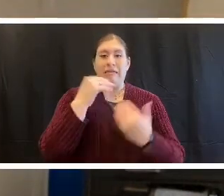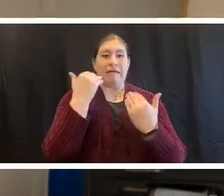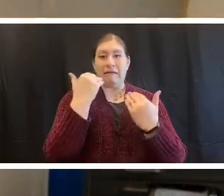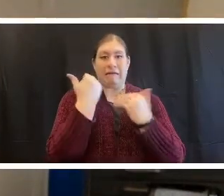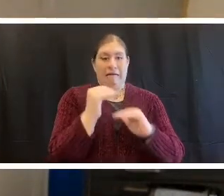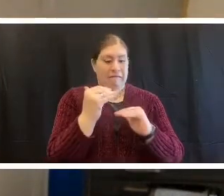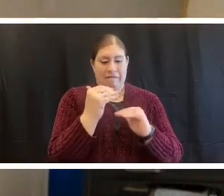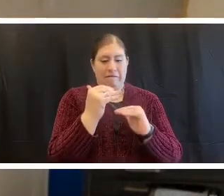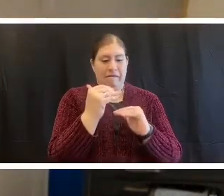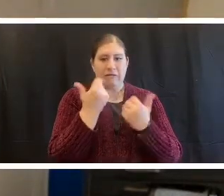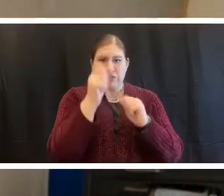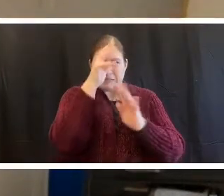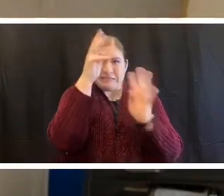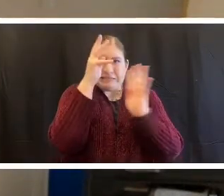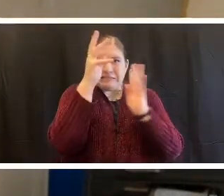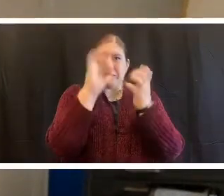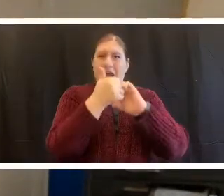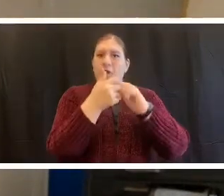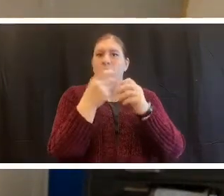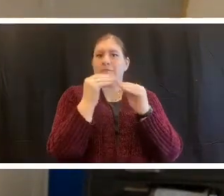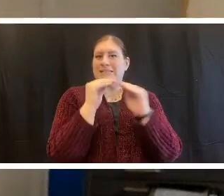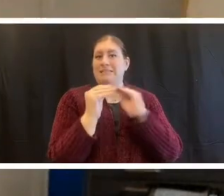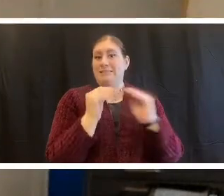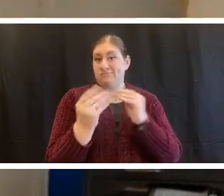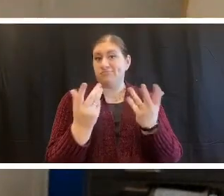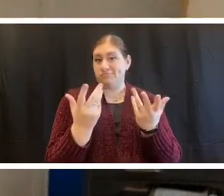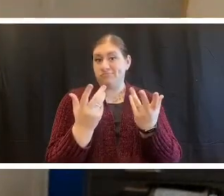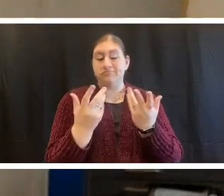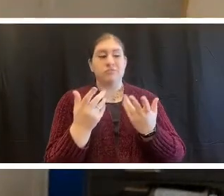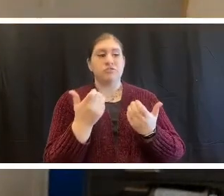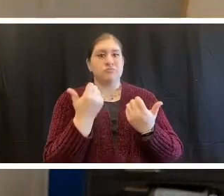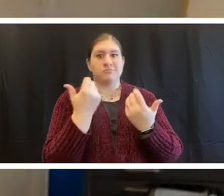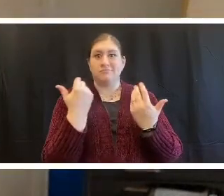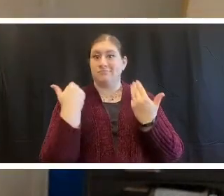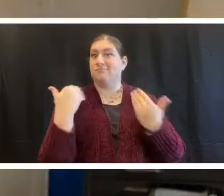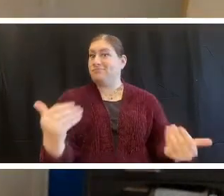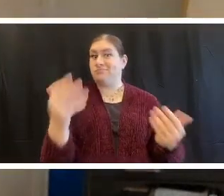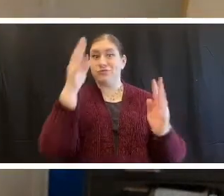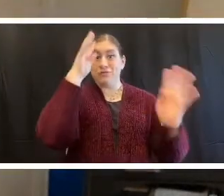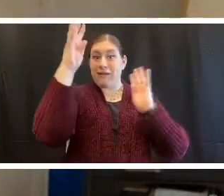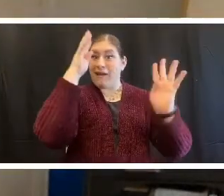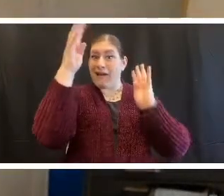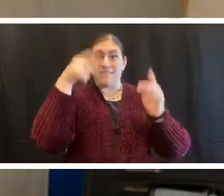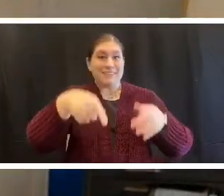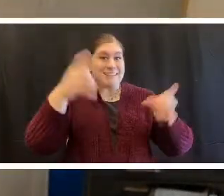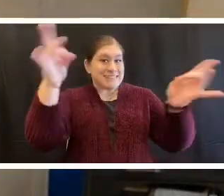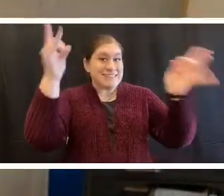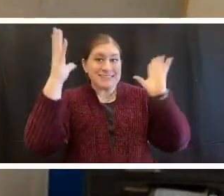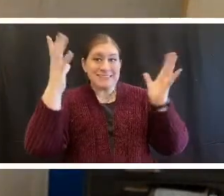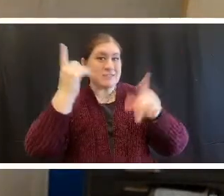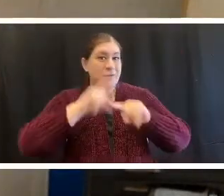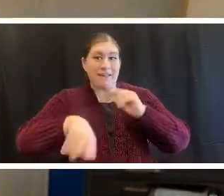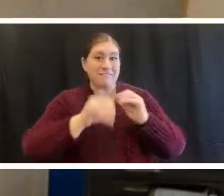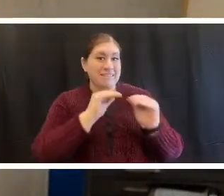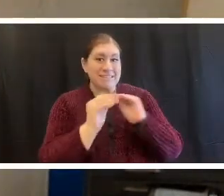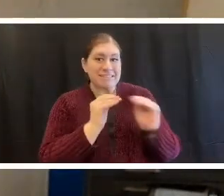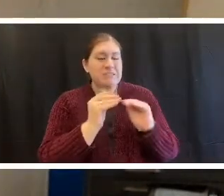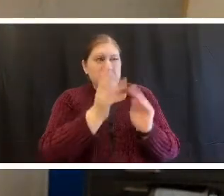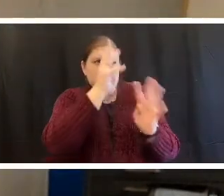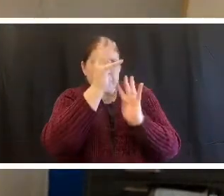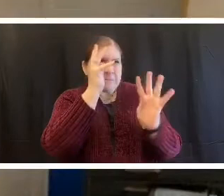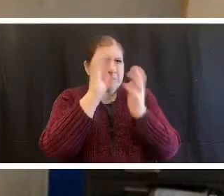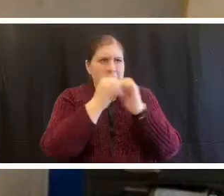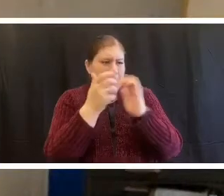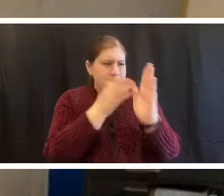some lemonade, right? Right, And right. so you might as well be creative. It's a pandemic. And so they're